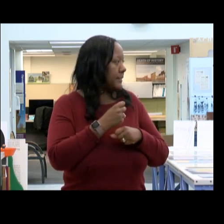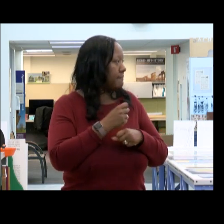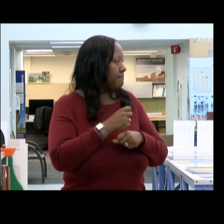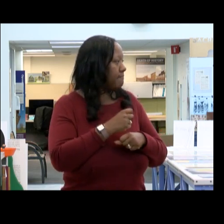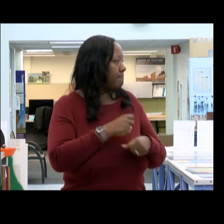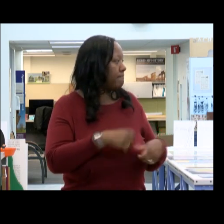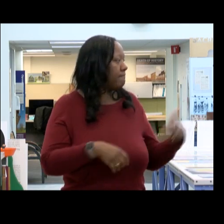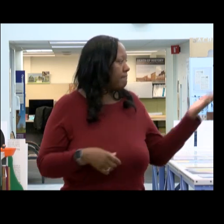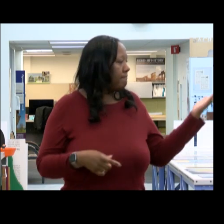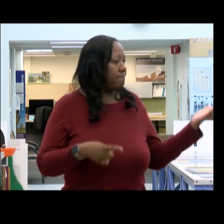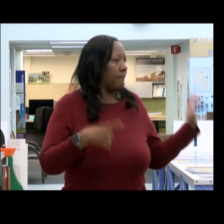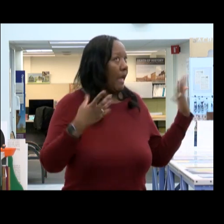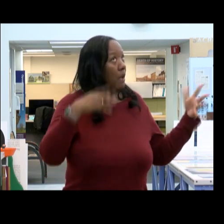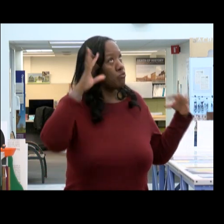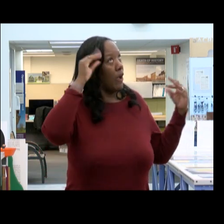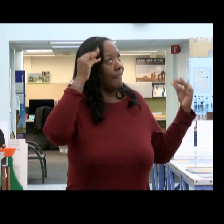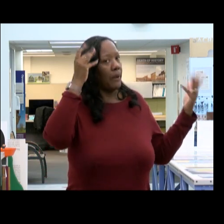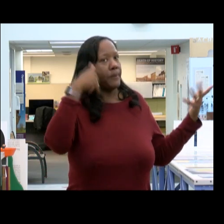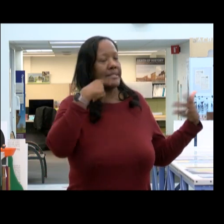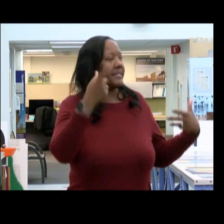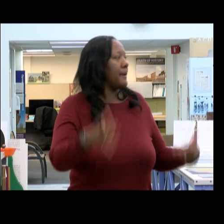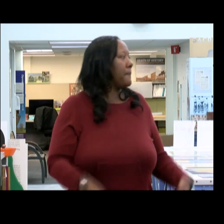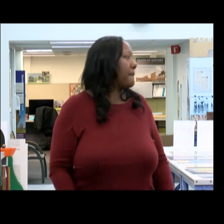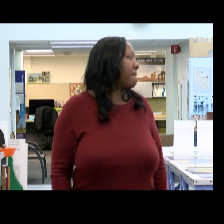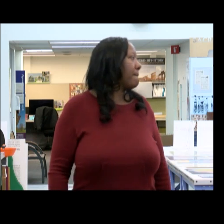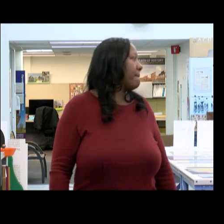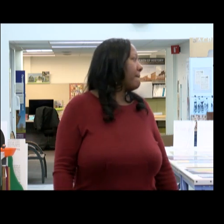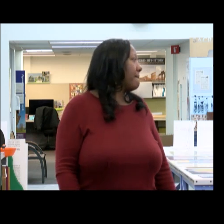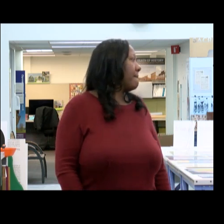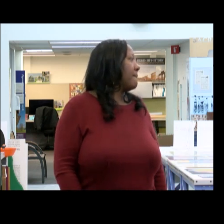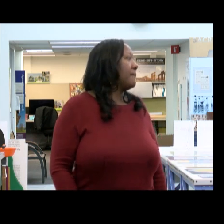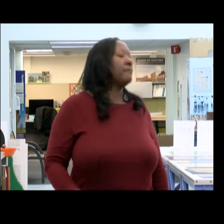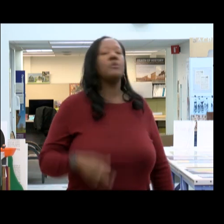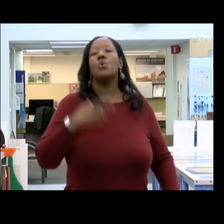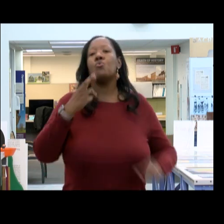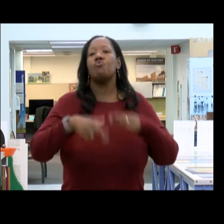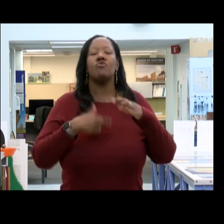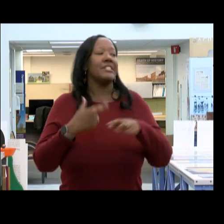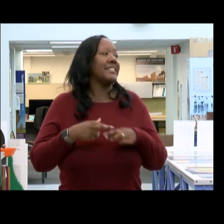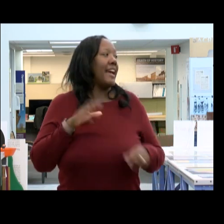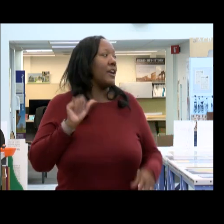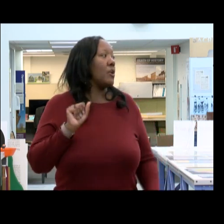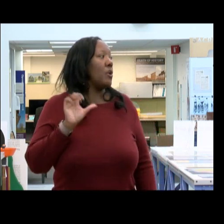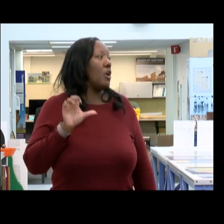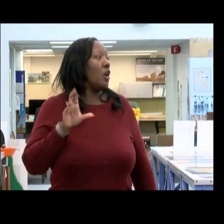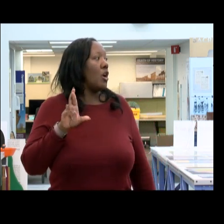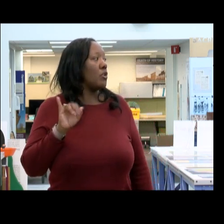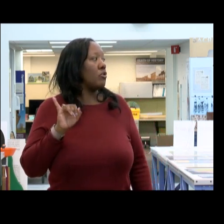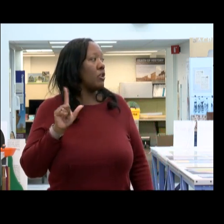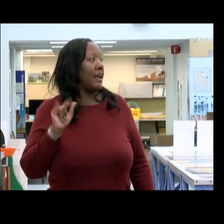Say something while I think about what to say. How about I talk about recycled acrylic? So